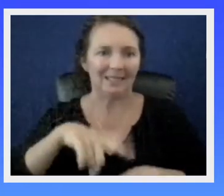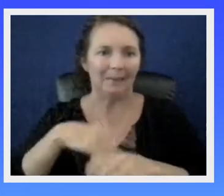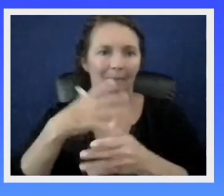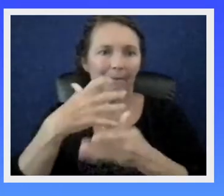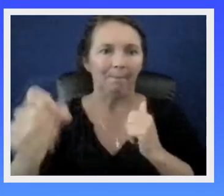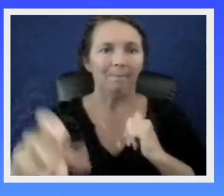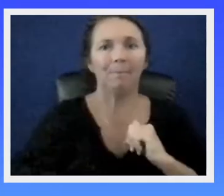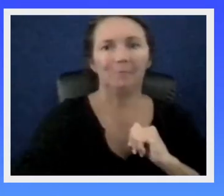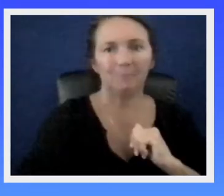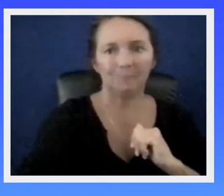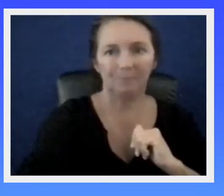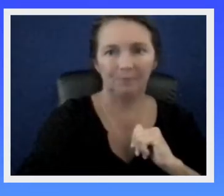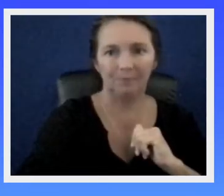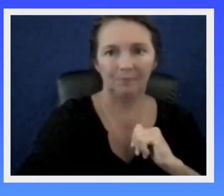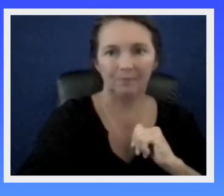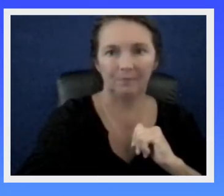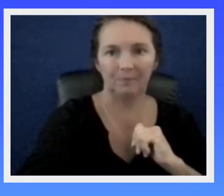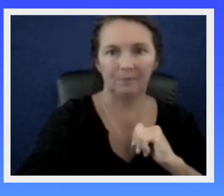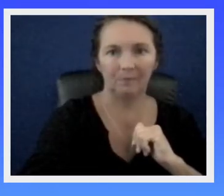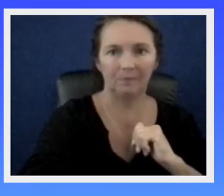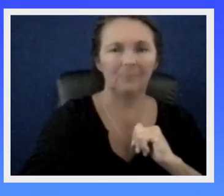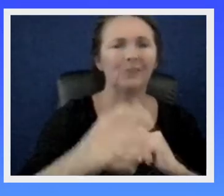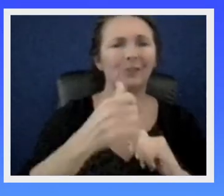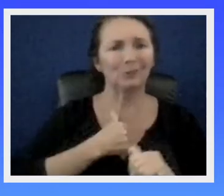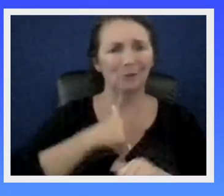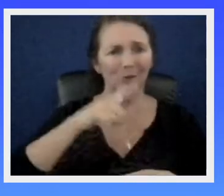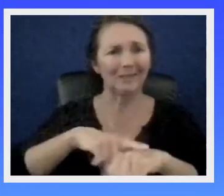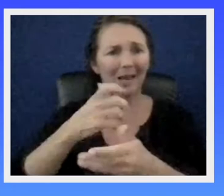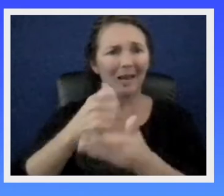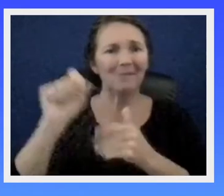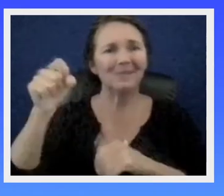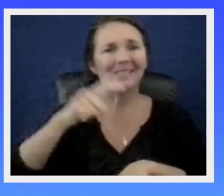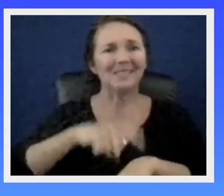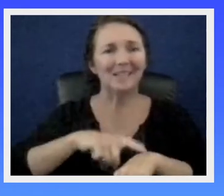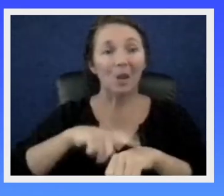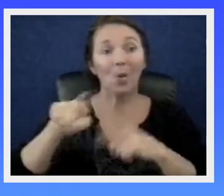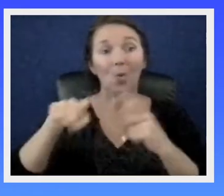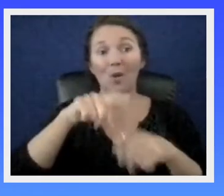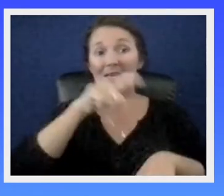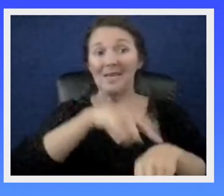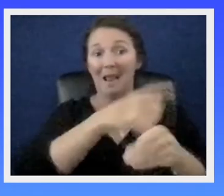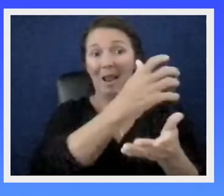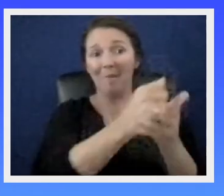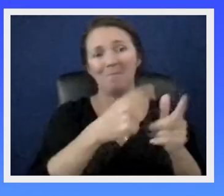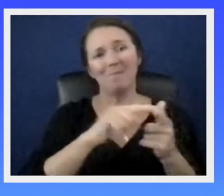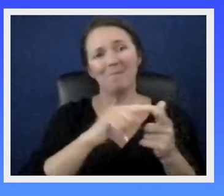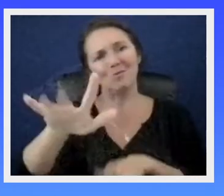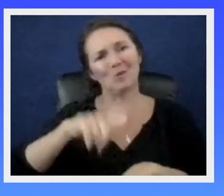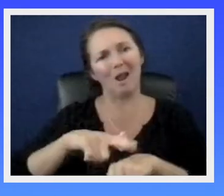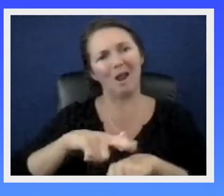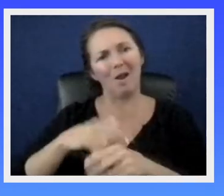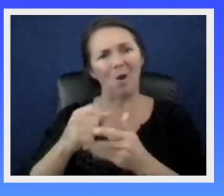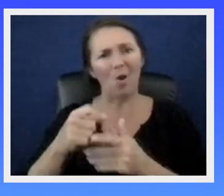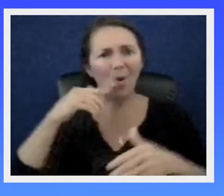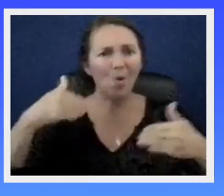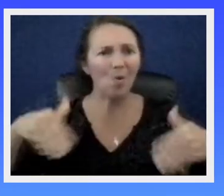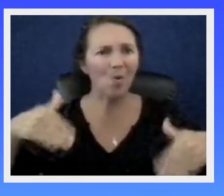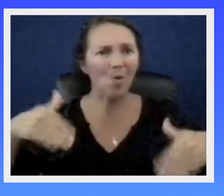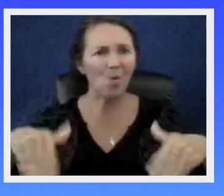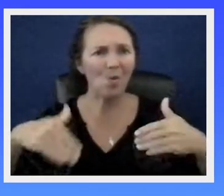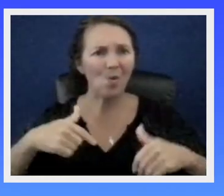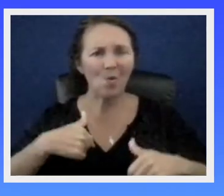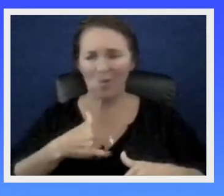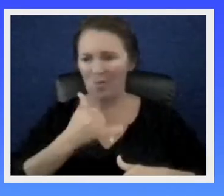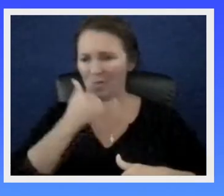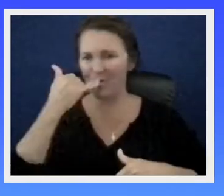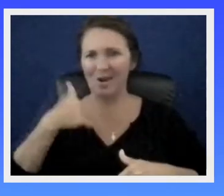Yeah, it looks like it. I'm sorry about that, John. I think so. So as we understand, when the timer's gone, your time is up. Ooh, okay. Badly, that was